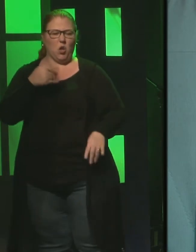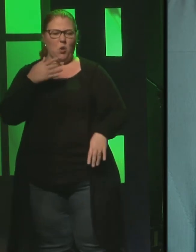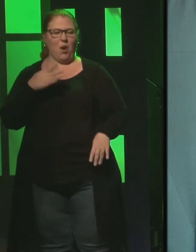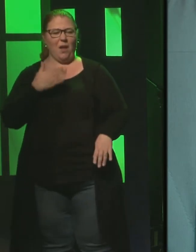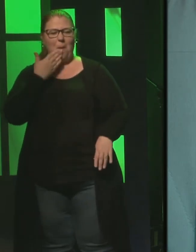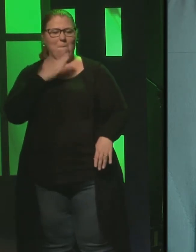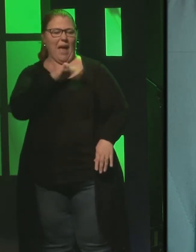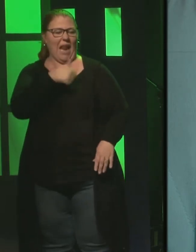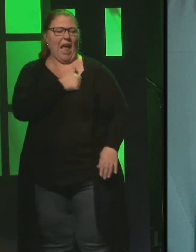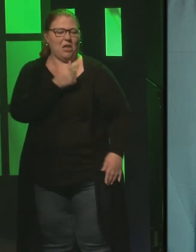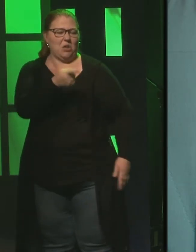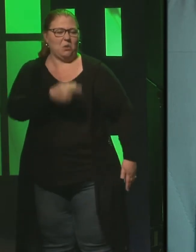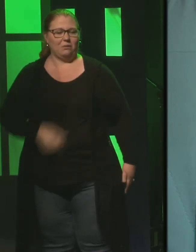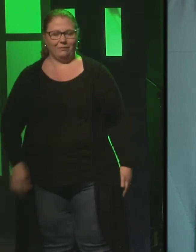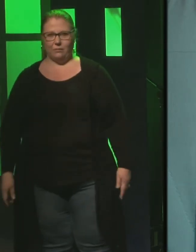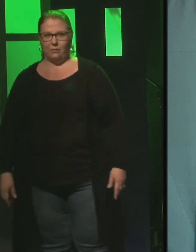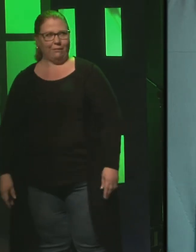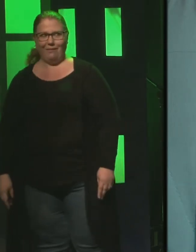a bad attitude.